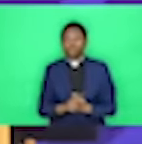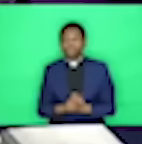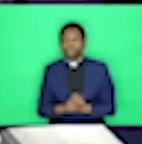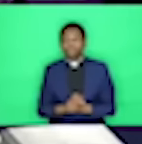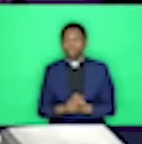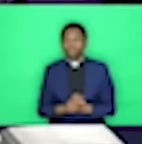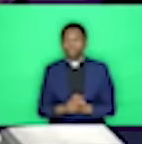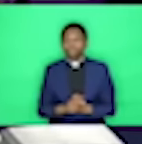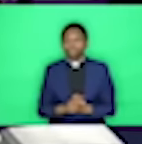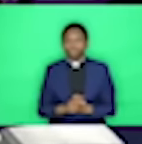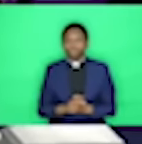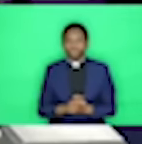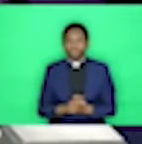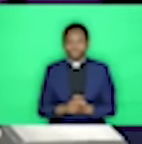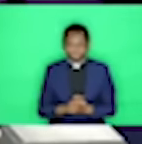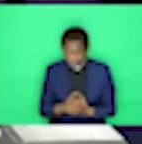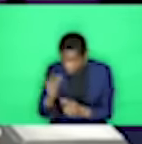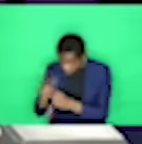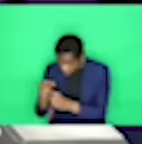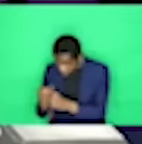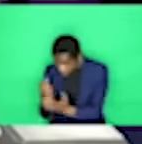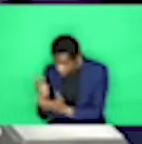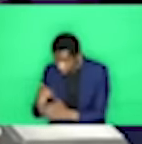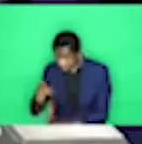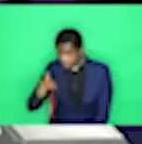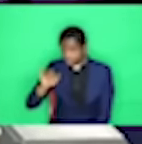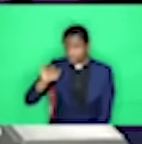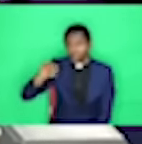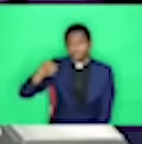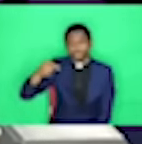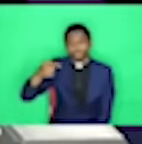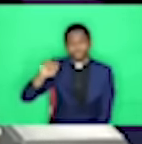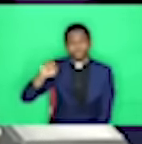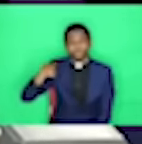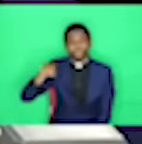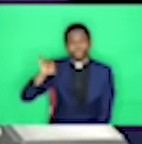people. Now, the word righteousness in this passage is not